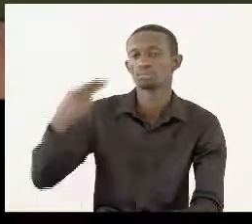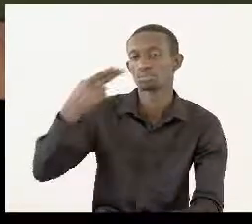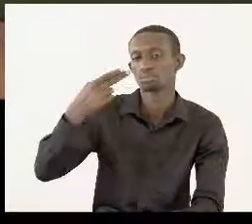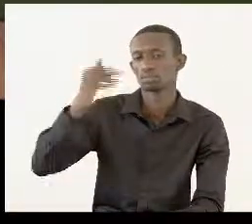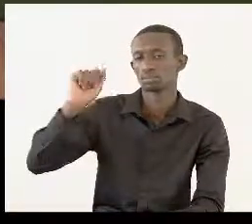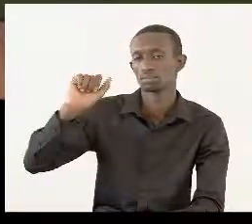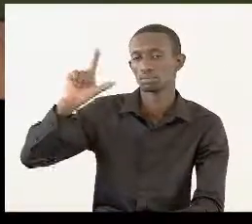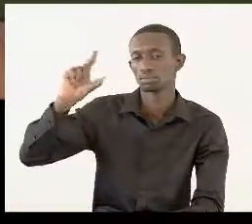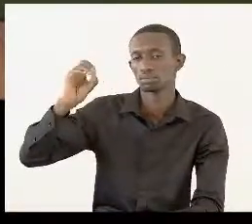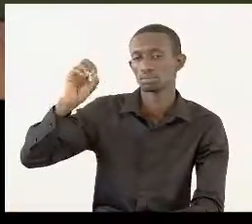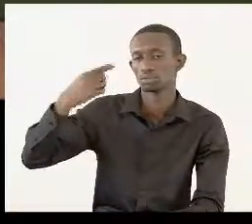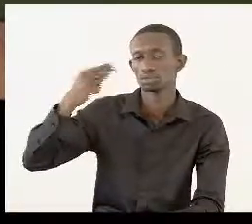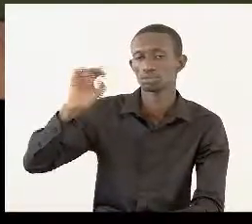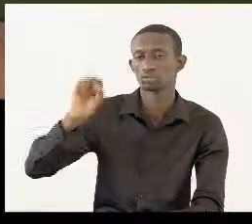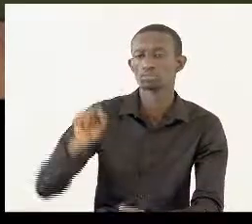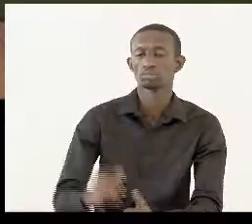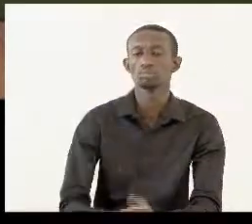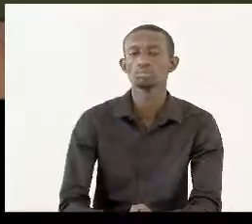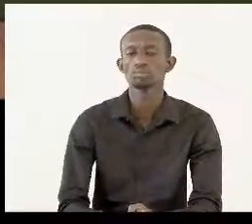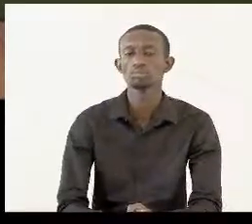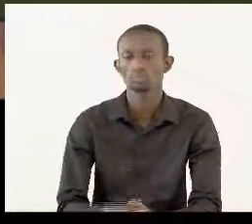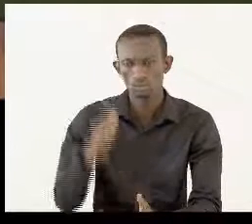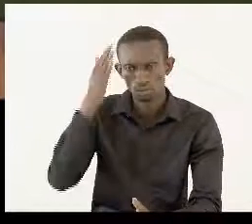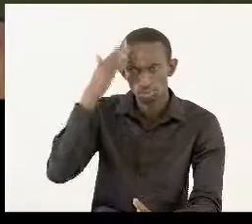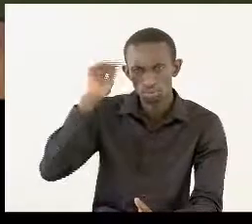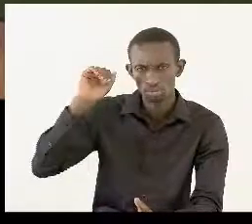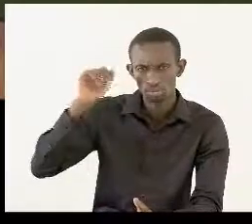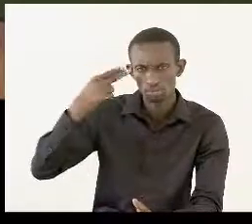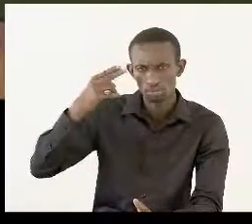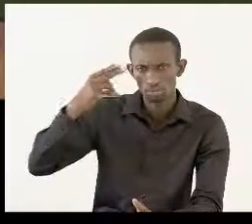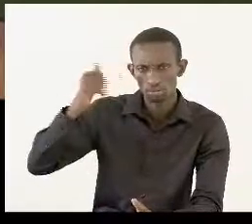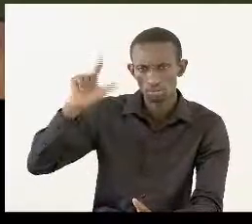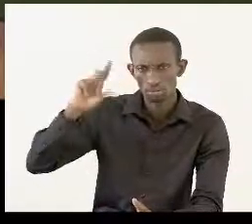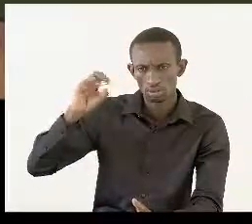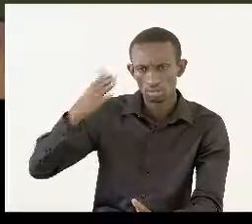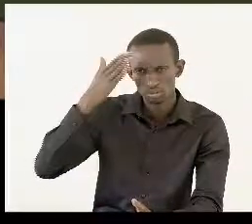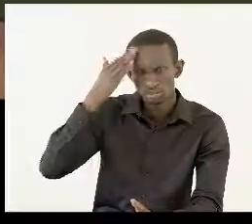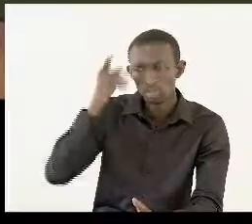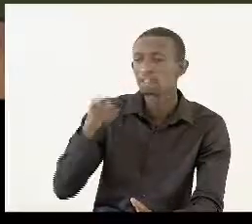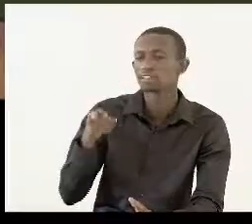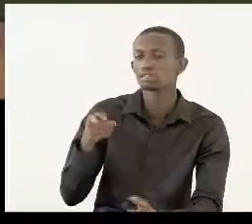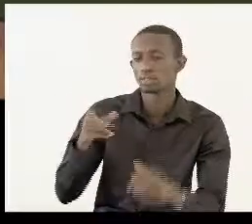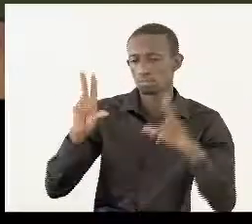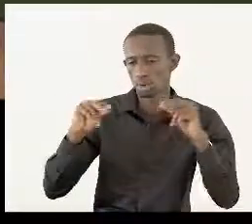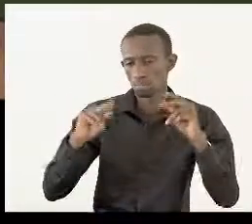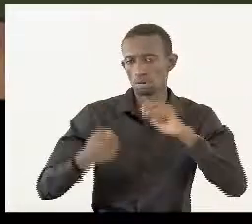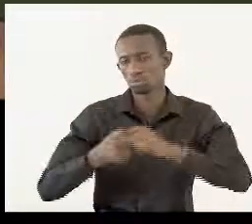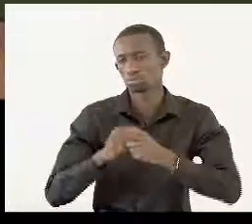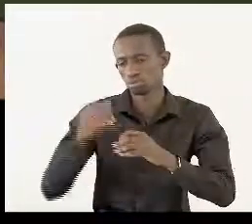the halogens. You know the halogens, those nonmetals in group 7,